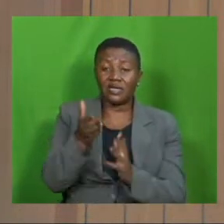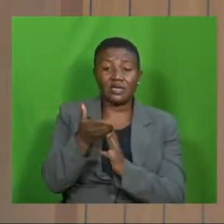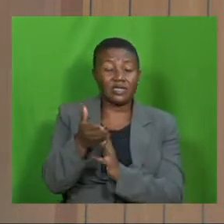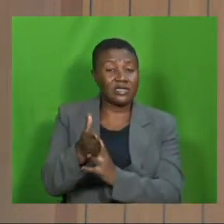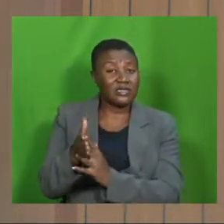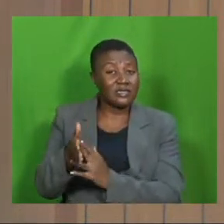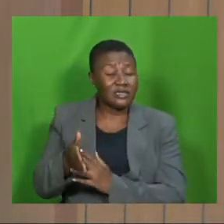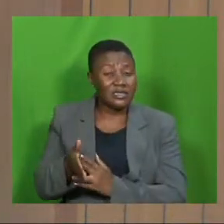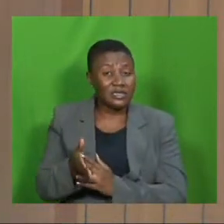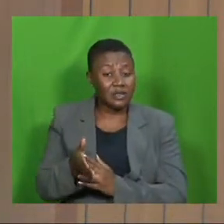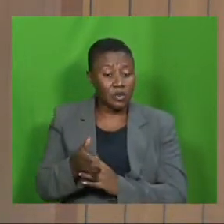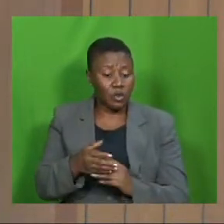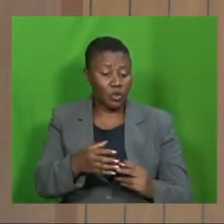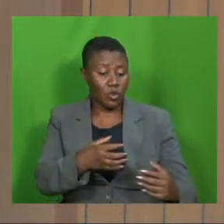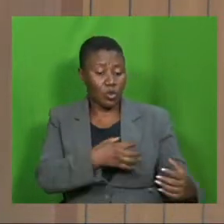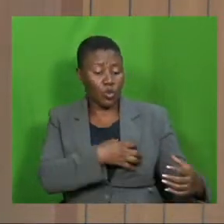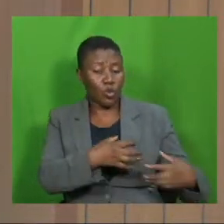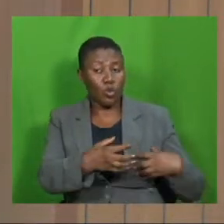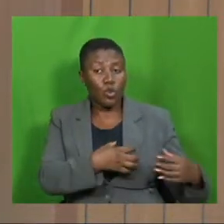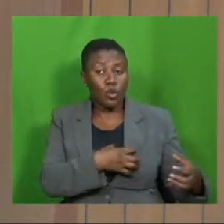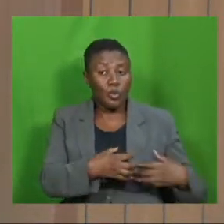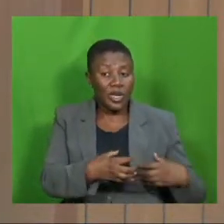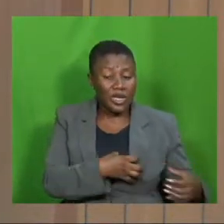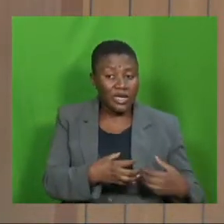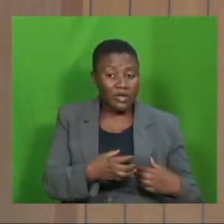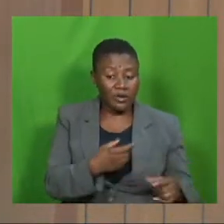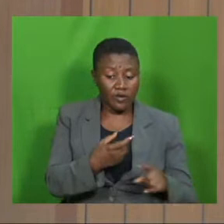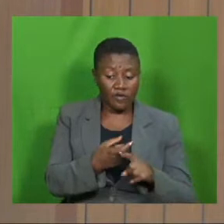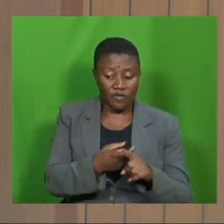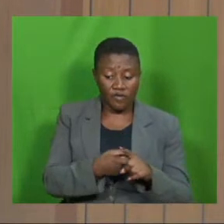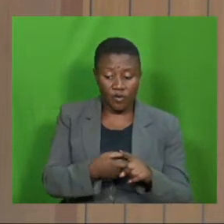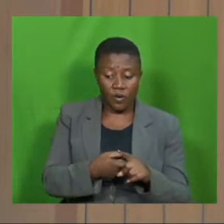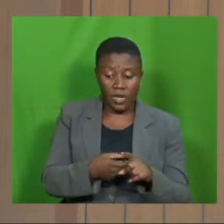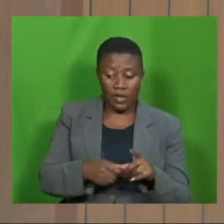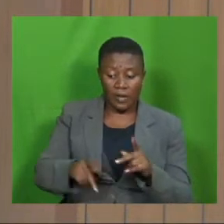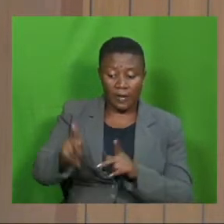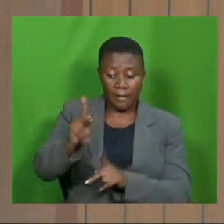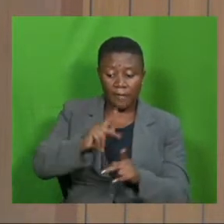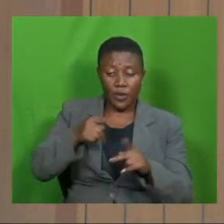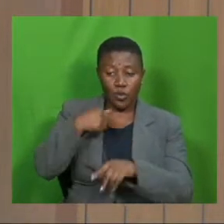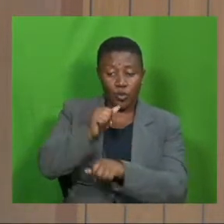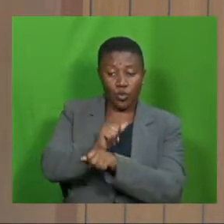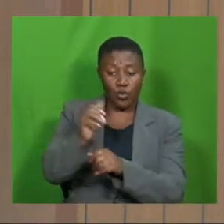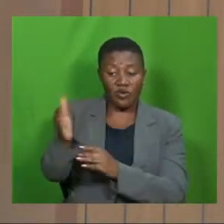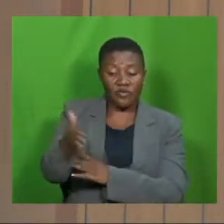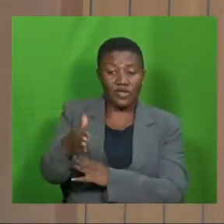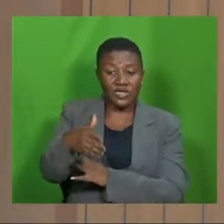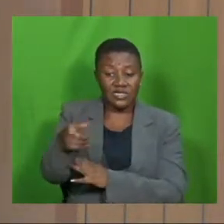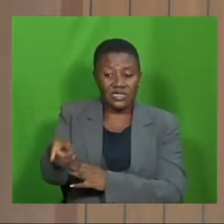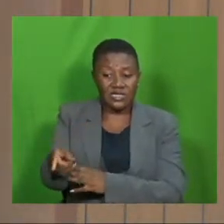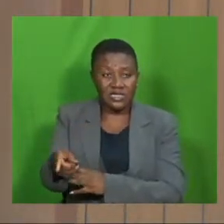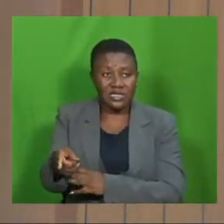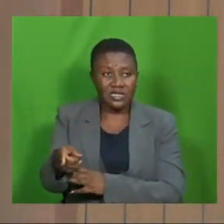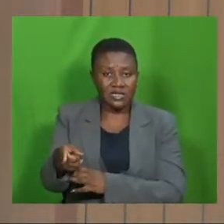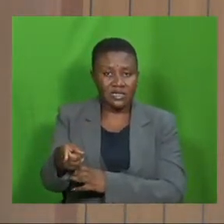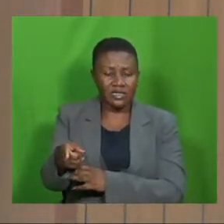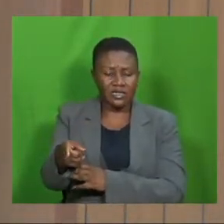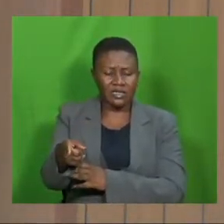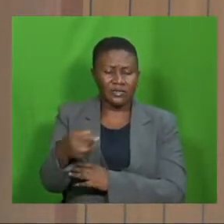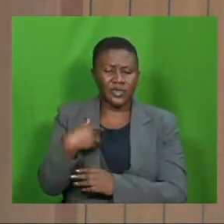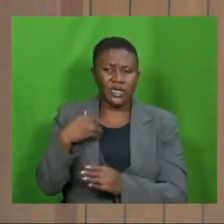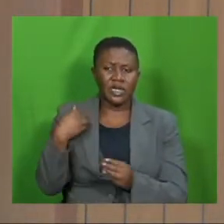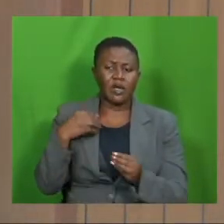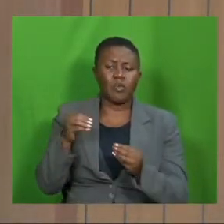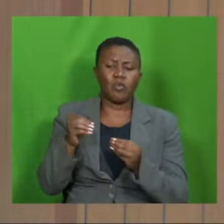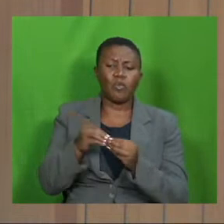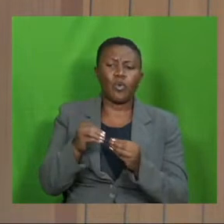from the fisher folks to my office has been enormous and growing by